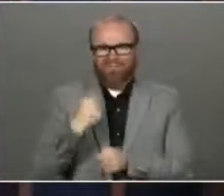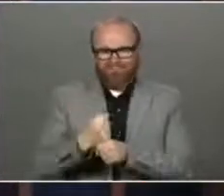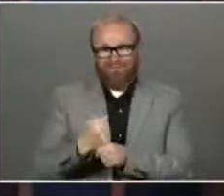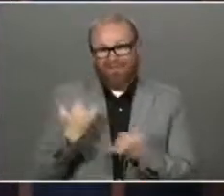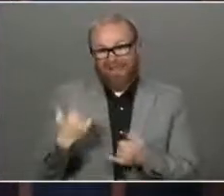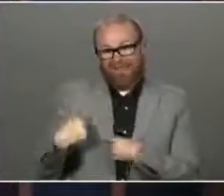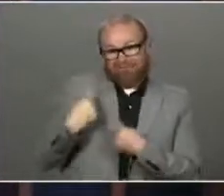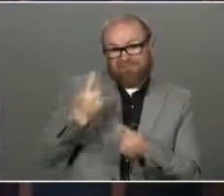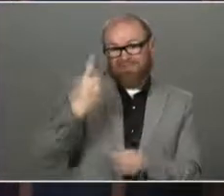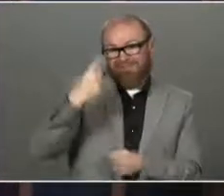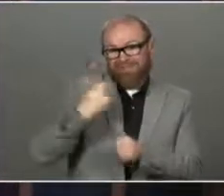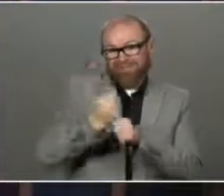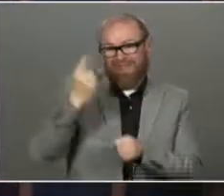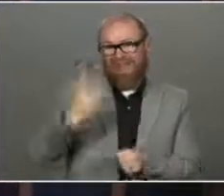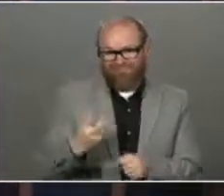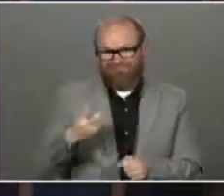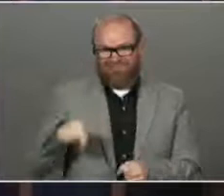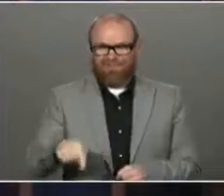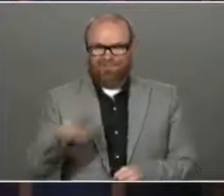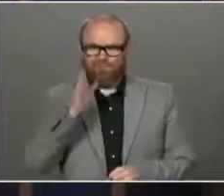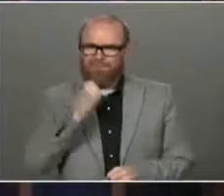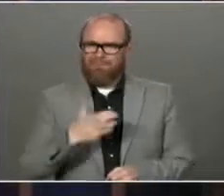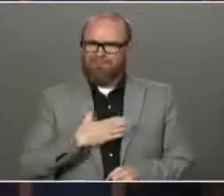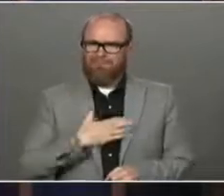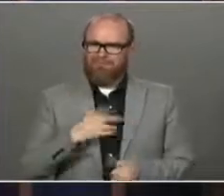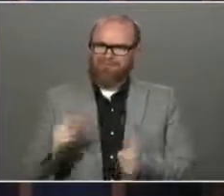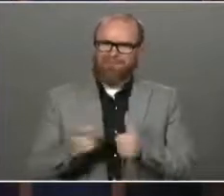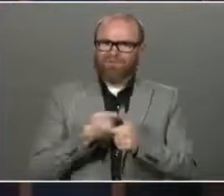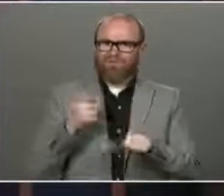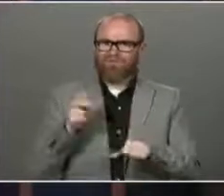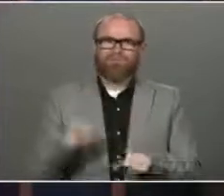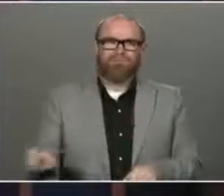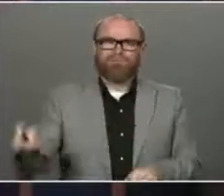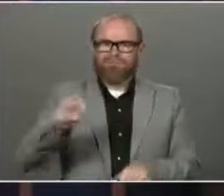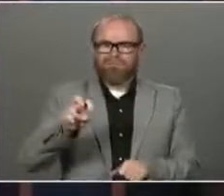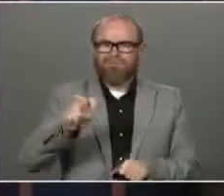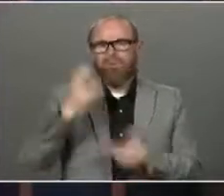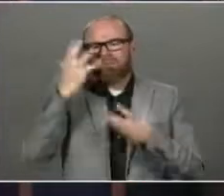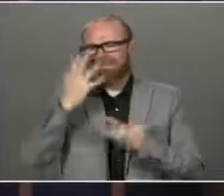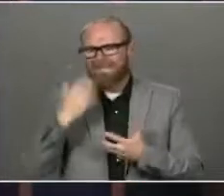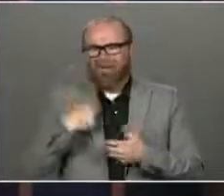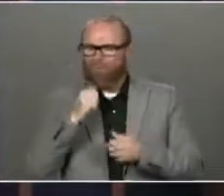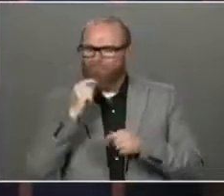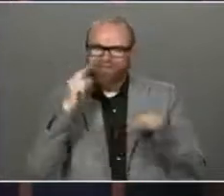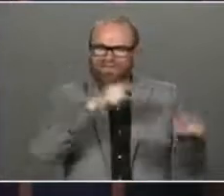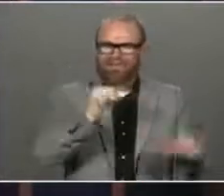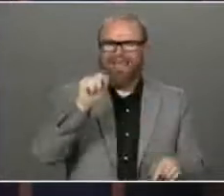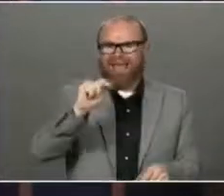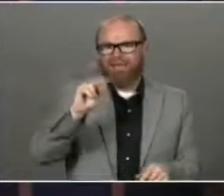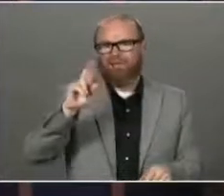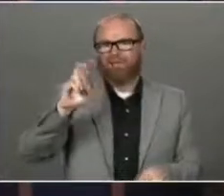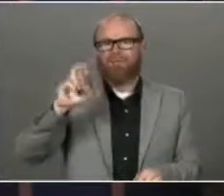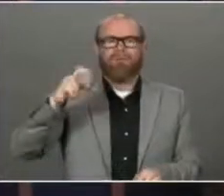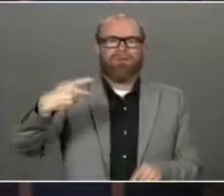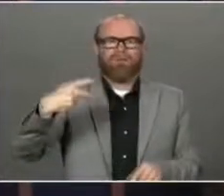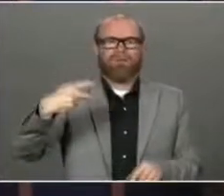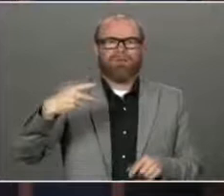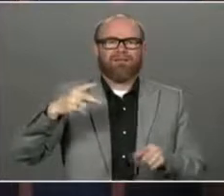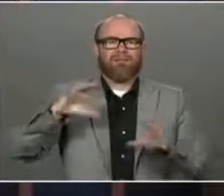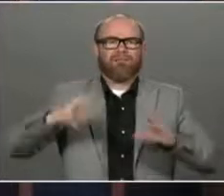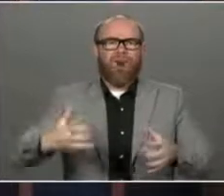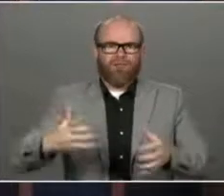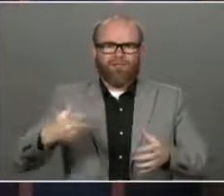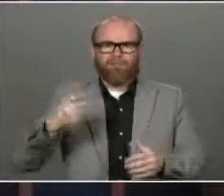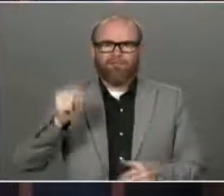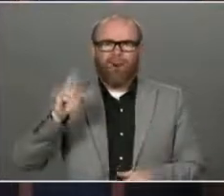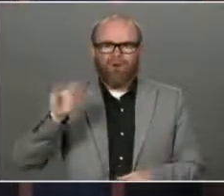and a half almost, and this will be my first one. So I'm excited about that, but very sad that I won't be able to be there with the delegates. The lieutenant governor will